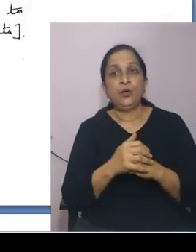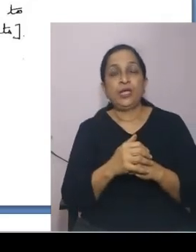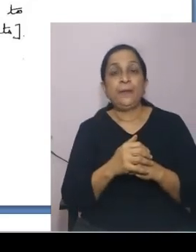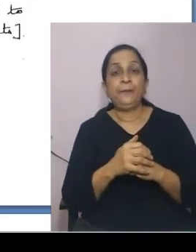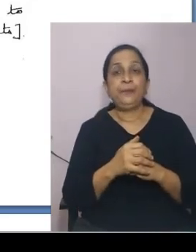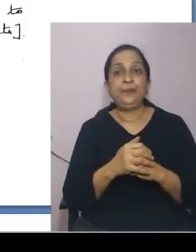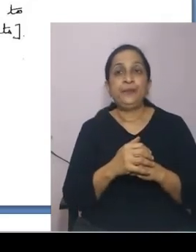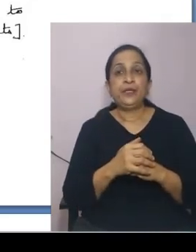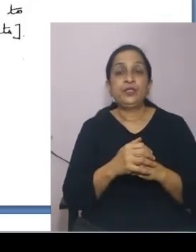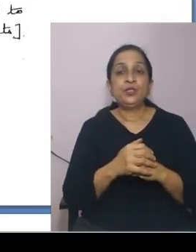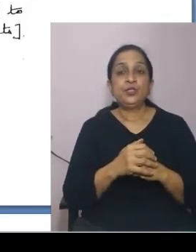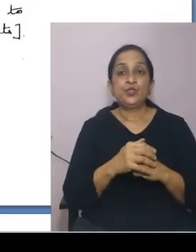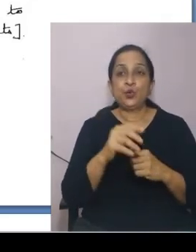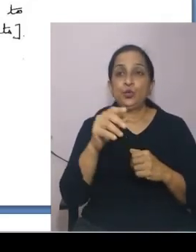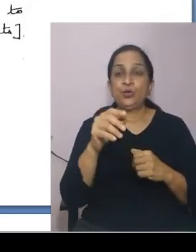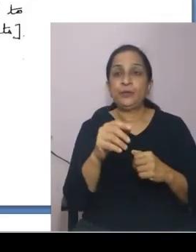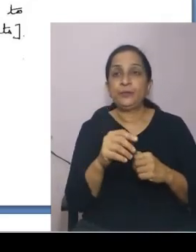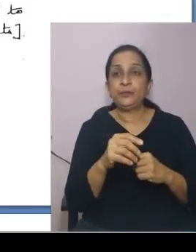is,